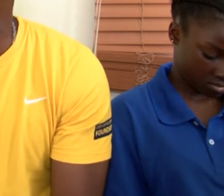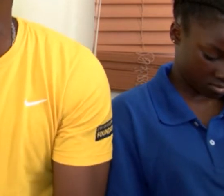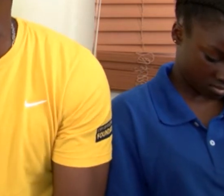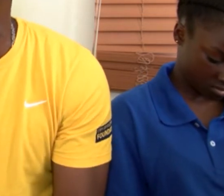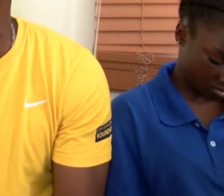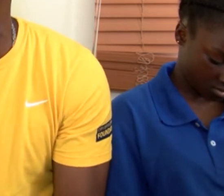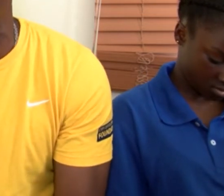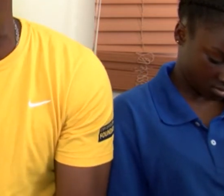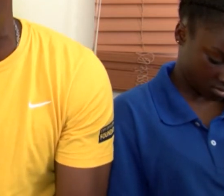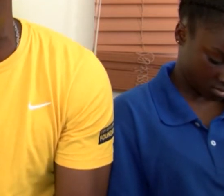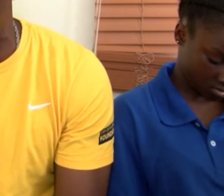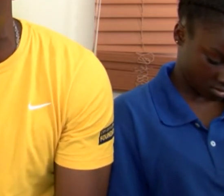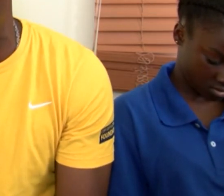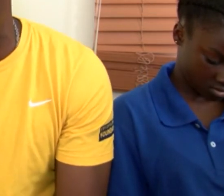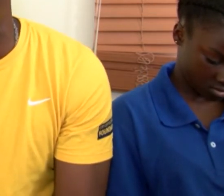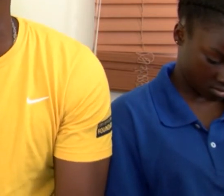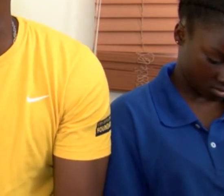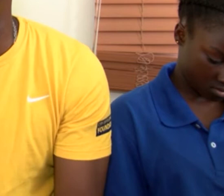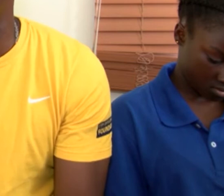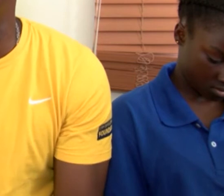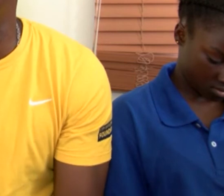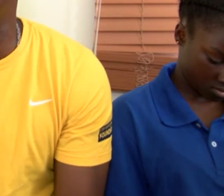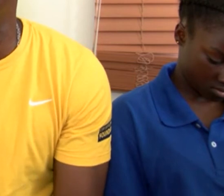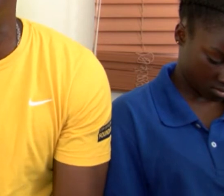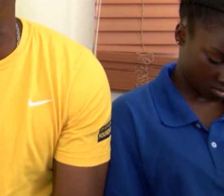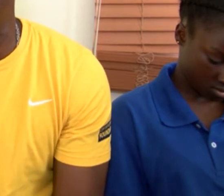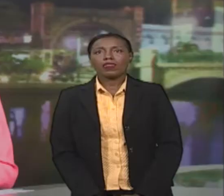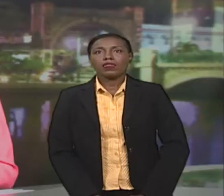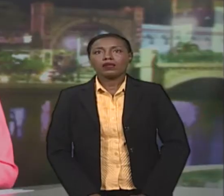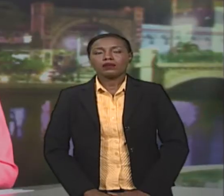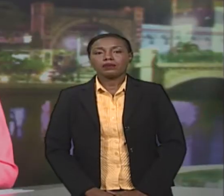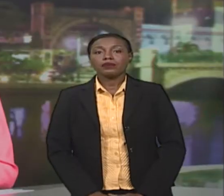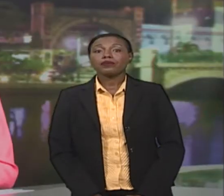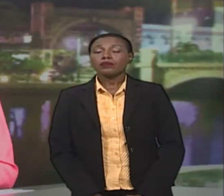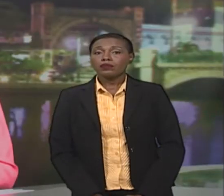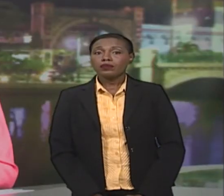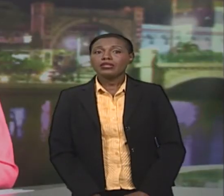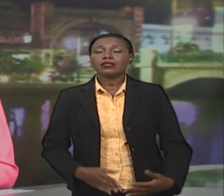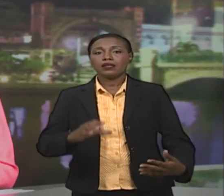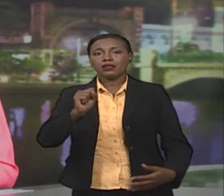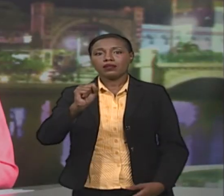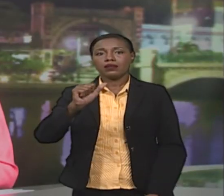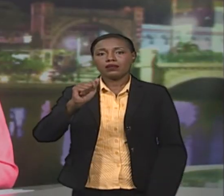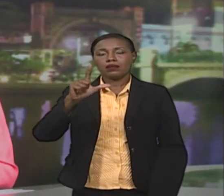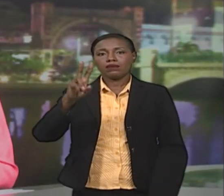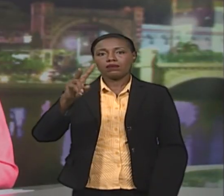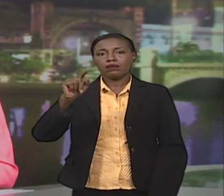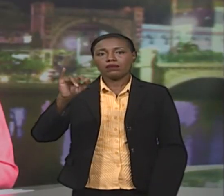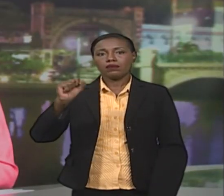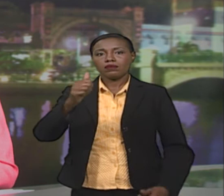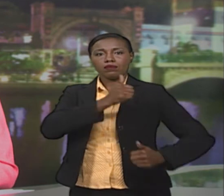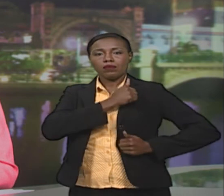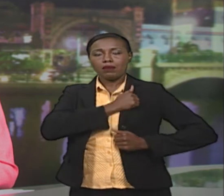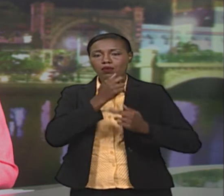young people to come on board and volunteer, to come on board and assist the communities. As the Salvation Army gets ready to